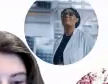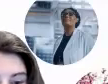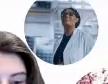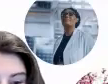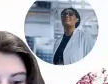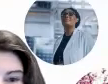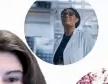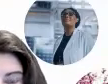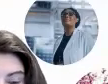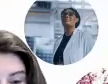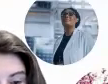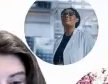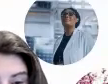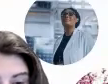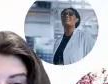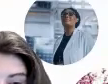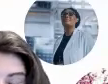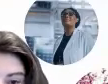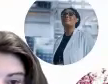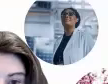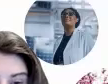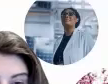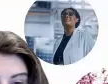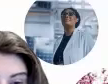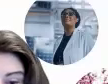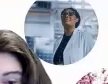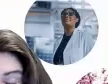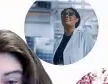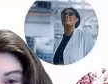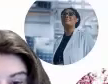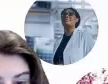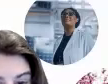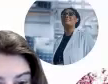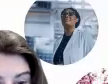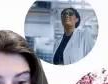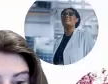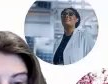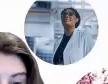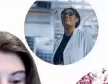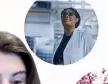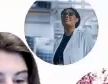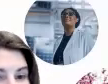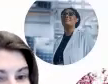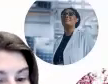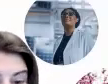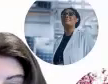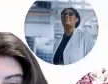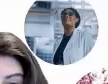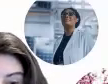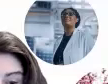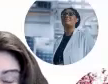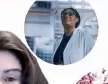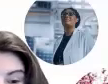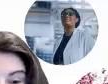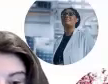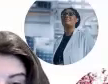also want to highlight effective practices used by S-STEM projects to support S-STEM scholars, including mentoring and